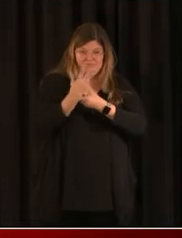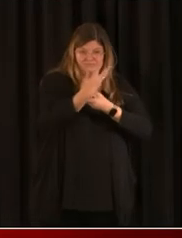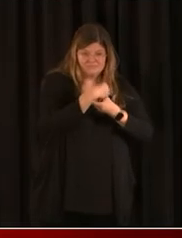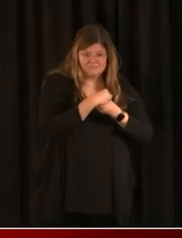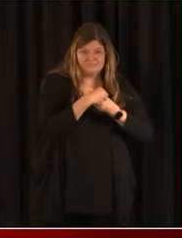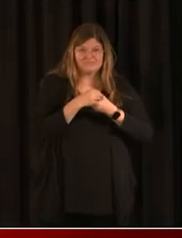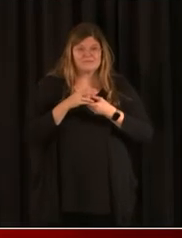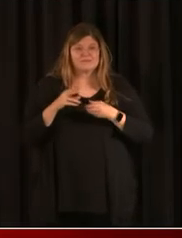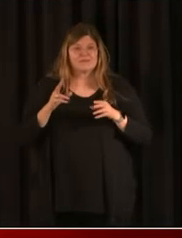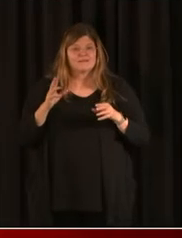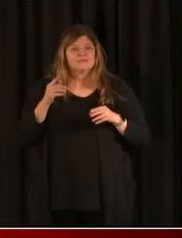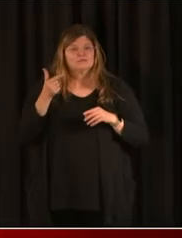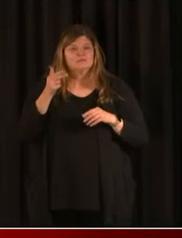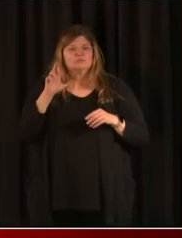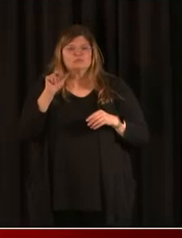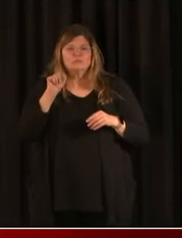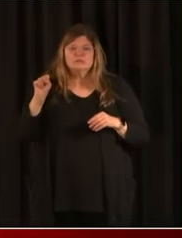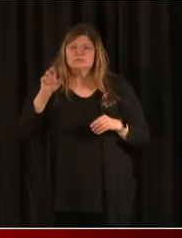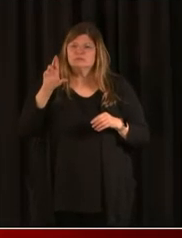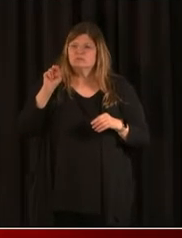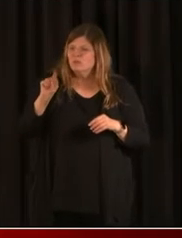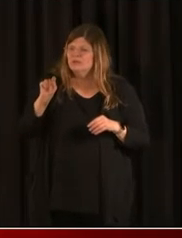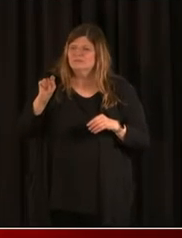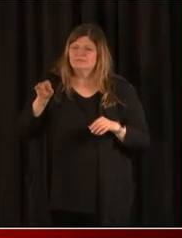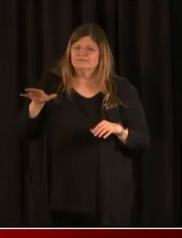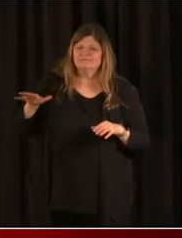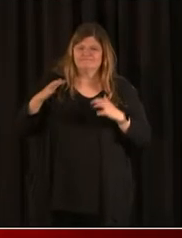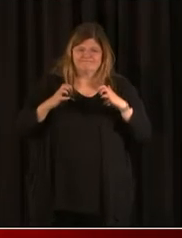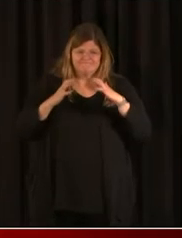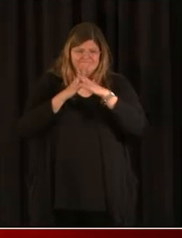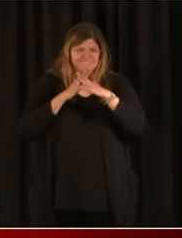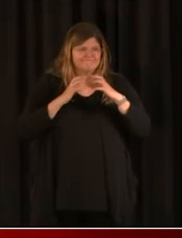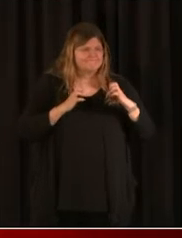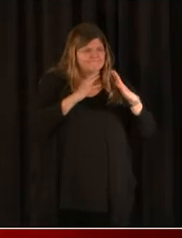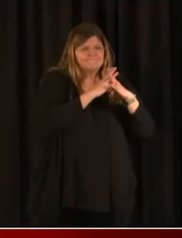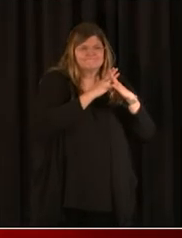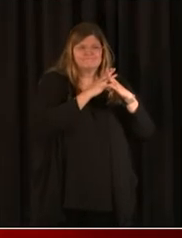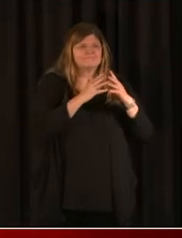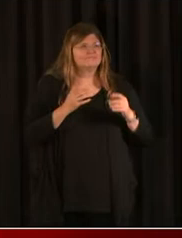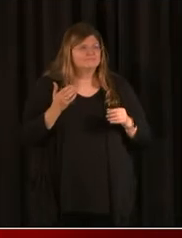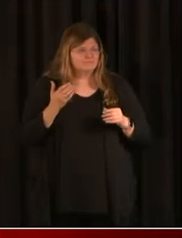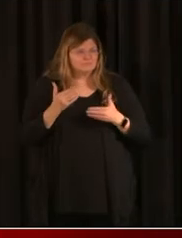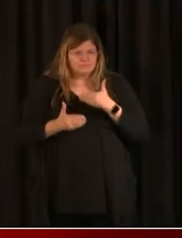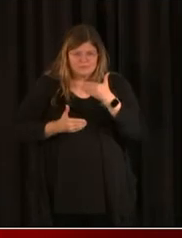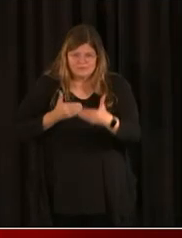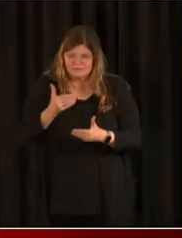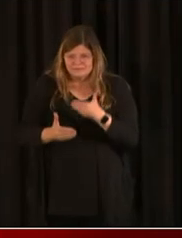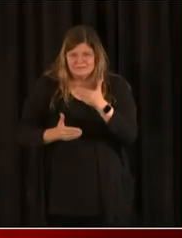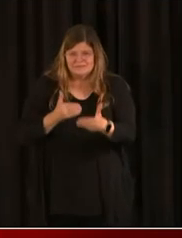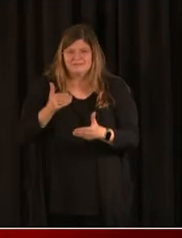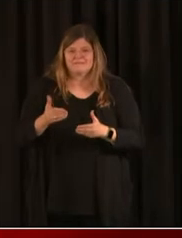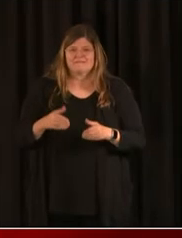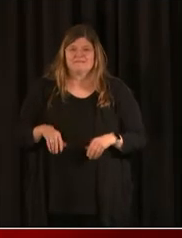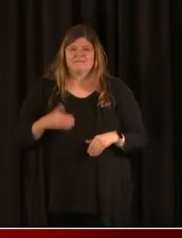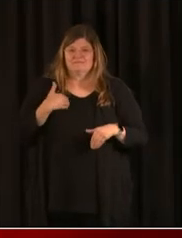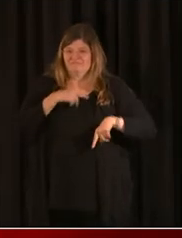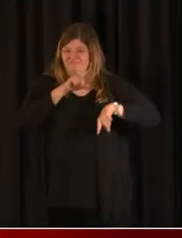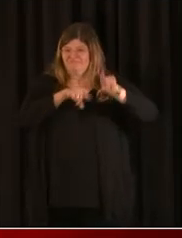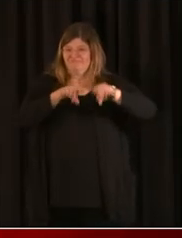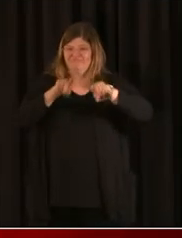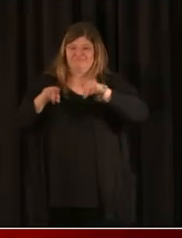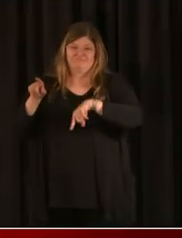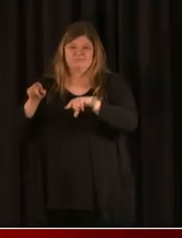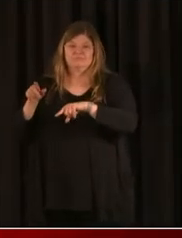grassroots process of conversation and dialogue with a diverse team of either